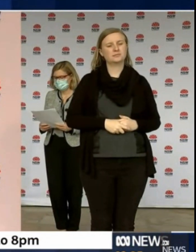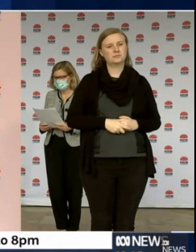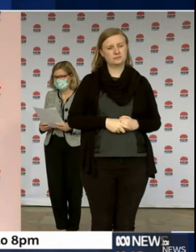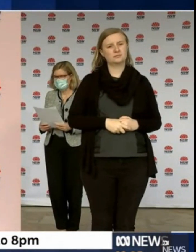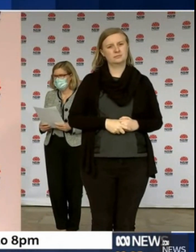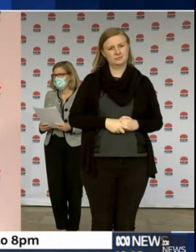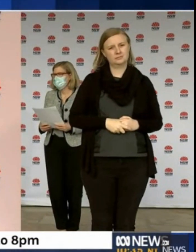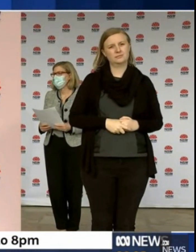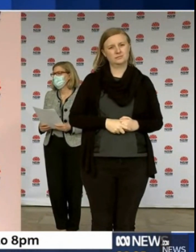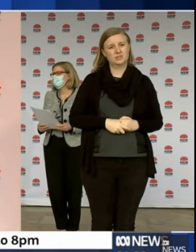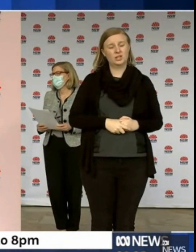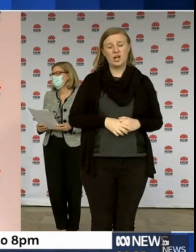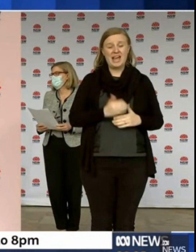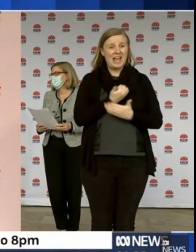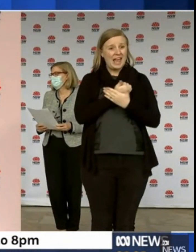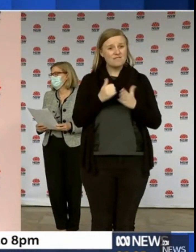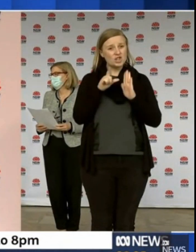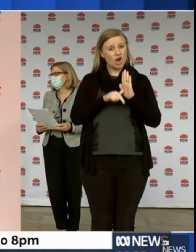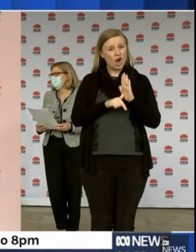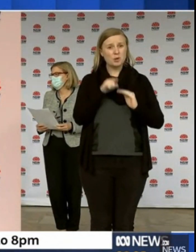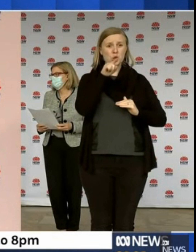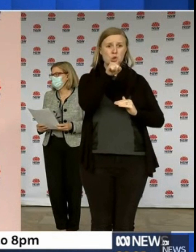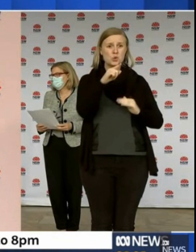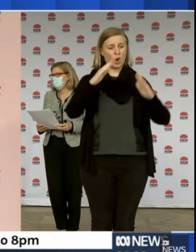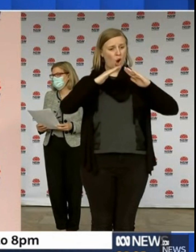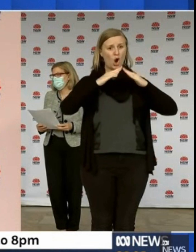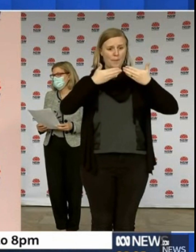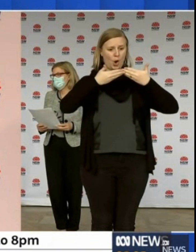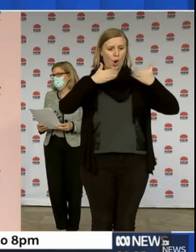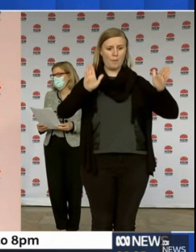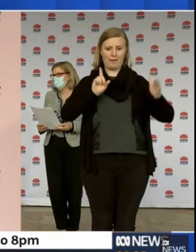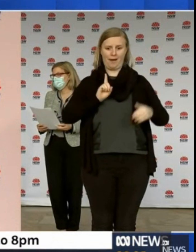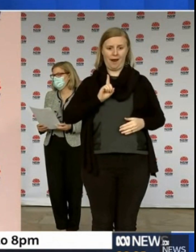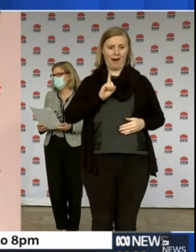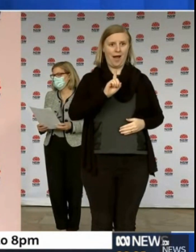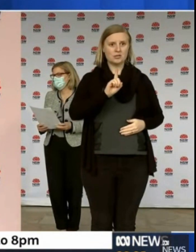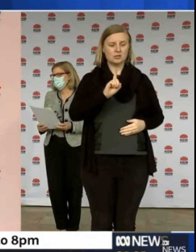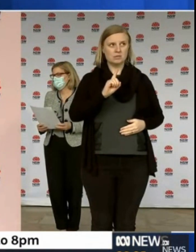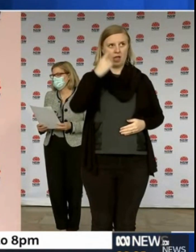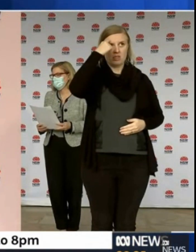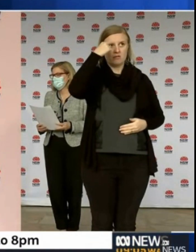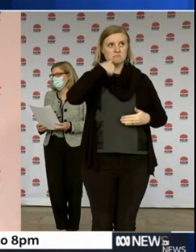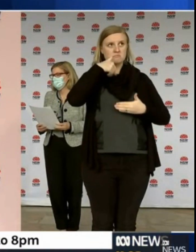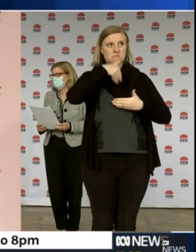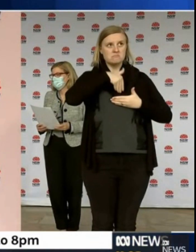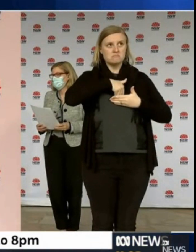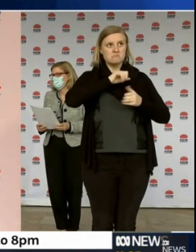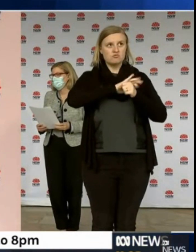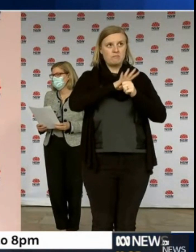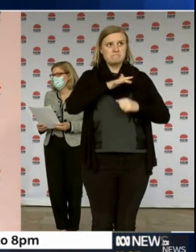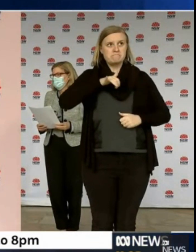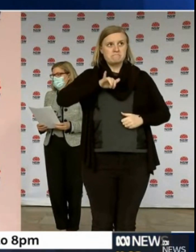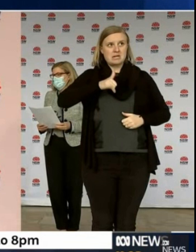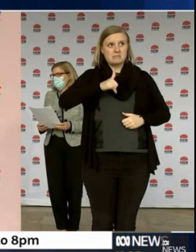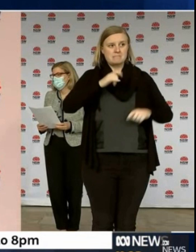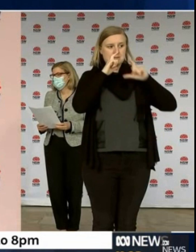every time we leave the home, we have to assume that ourselves or other people around us have the virus. That's the way we have to live during